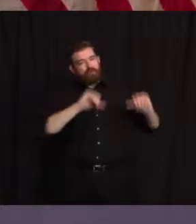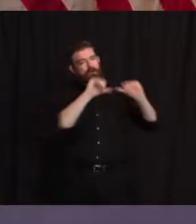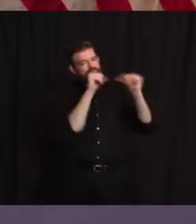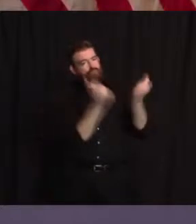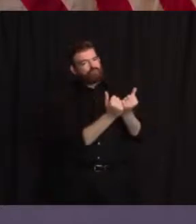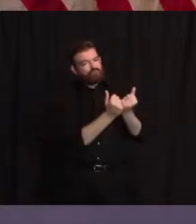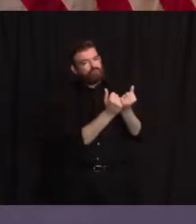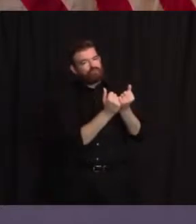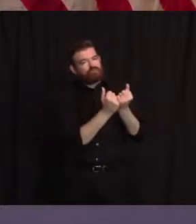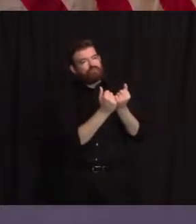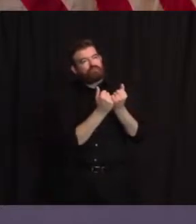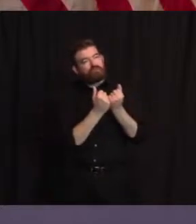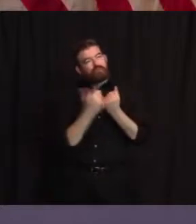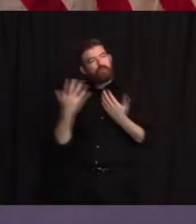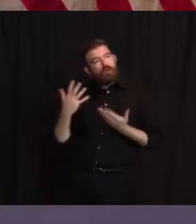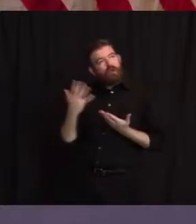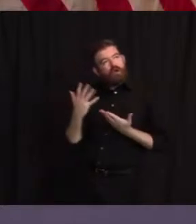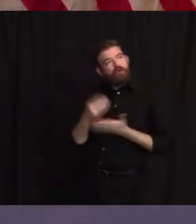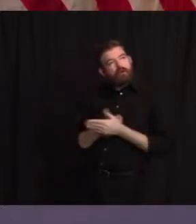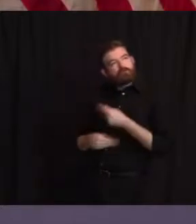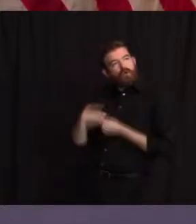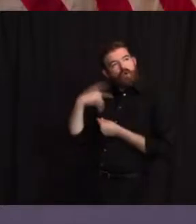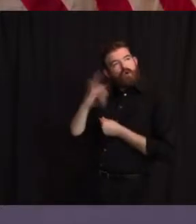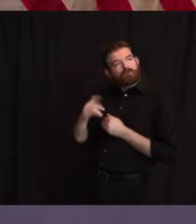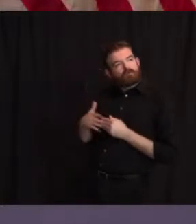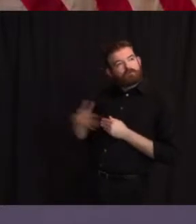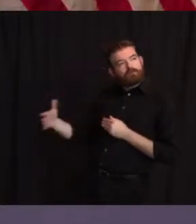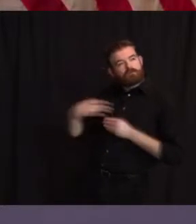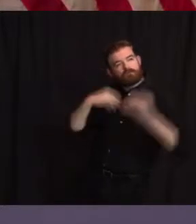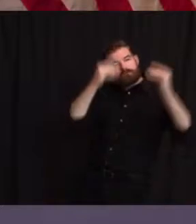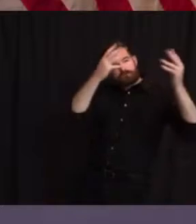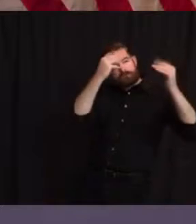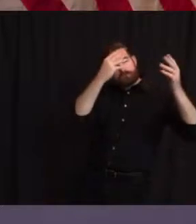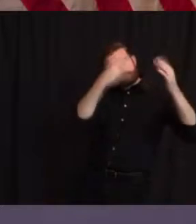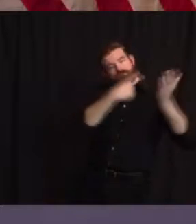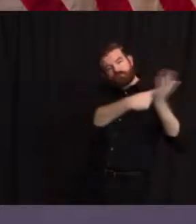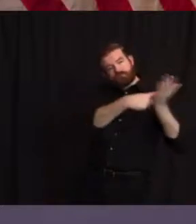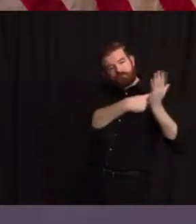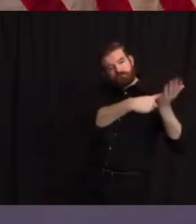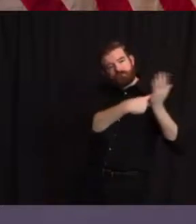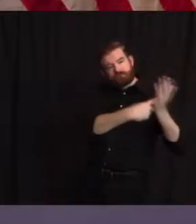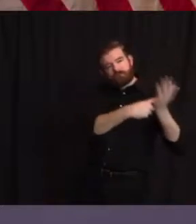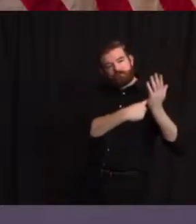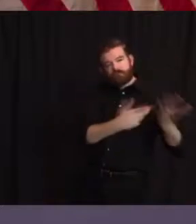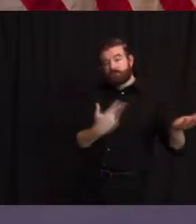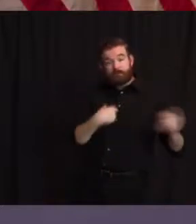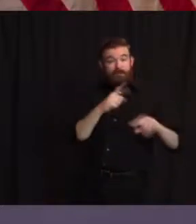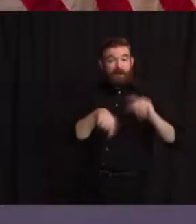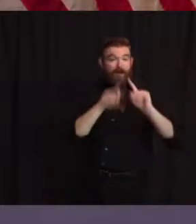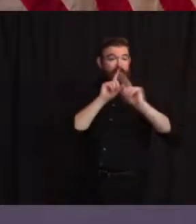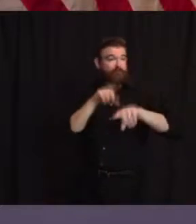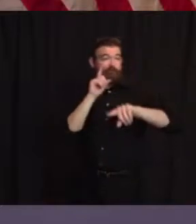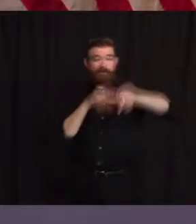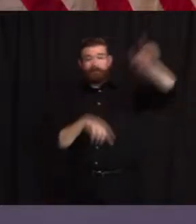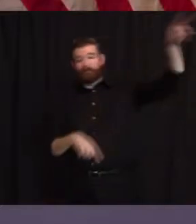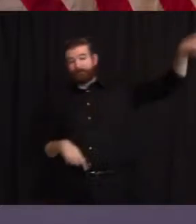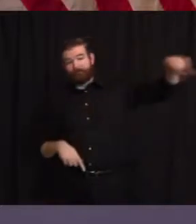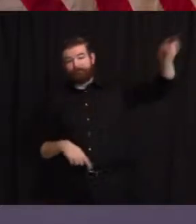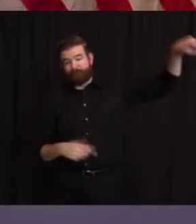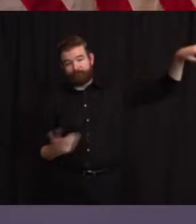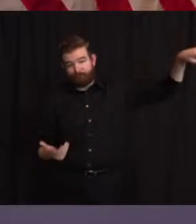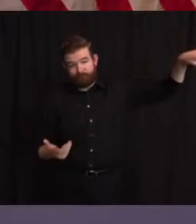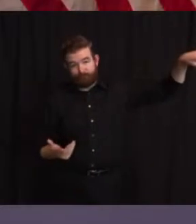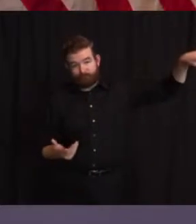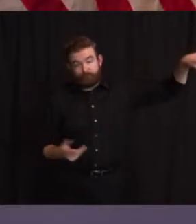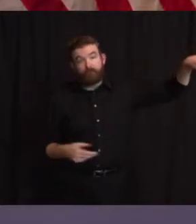like, and we'll have follow-up discussions with them. I can't speak for them, but I will say this, decades from now, if we